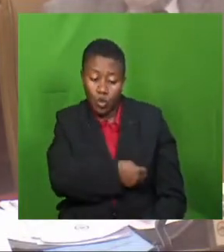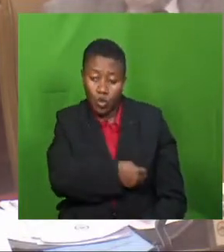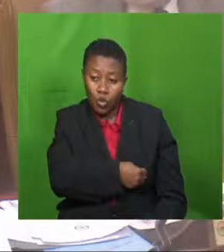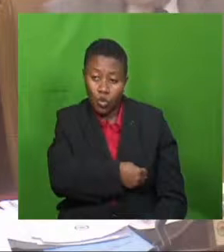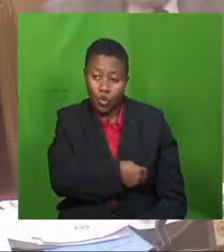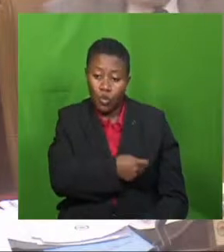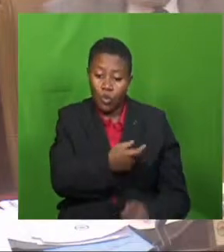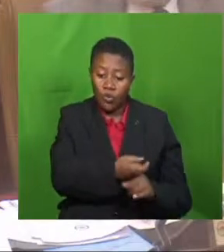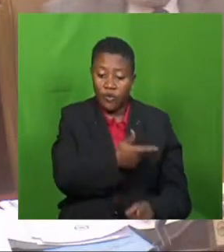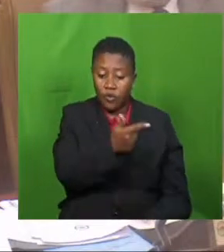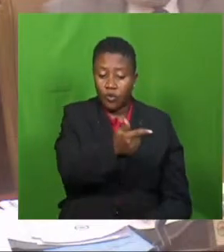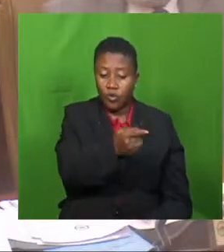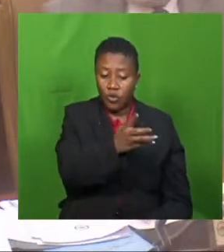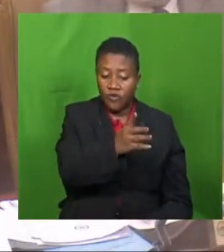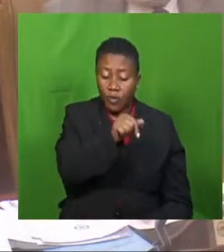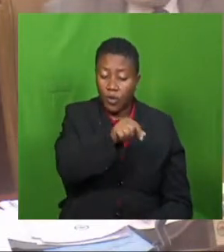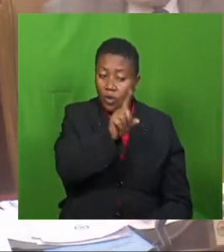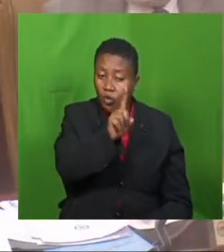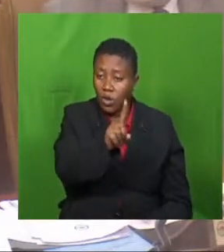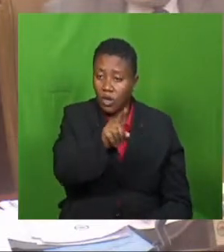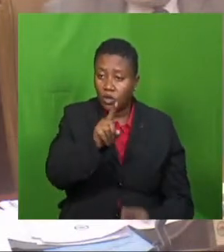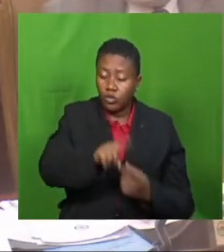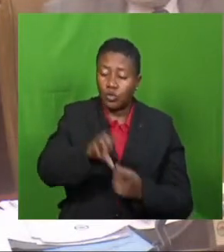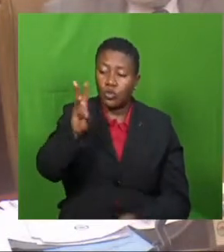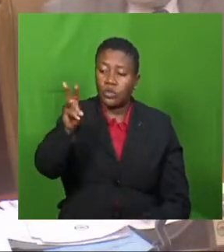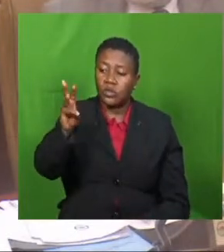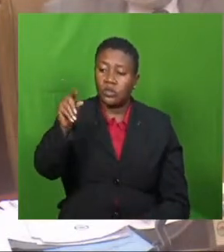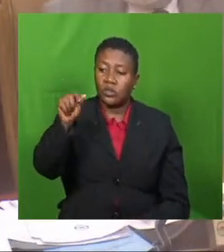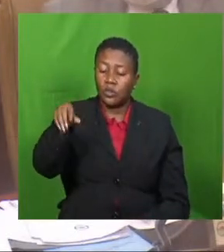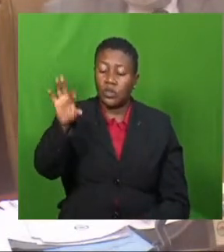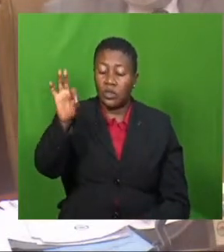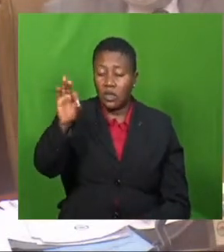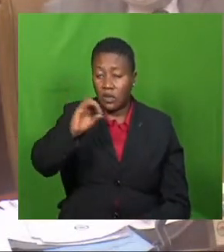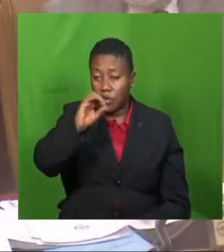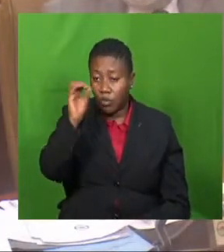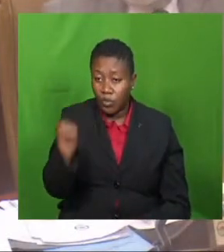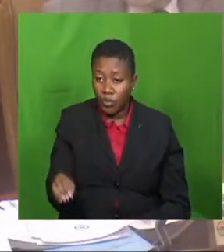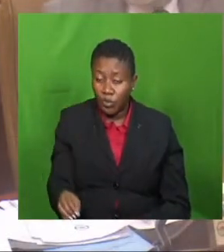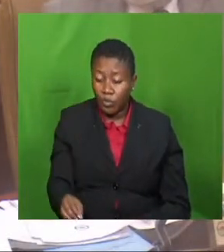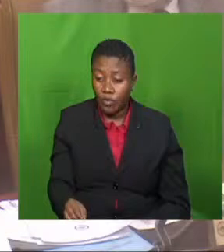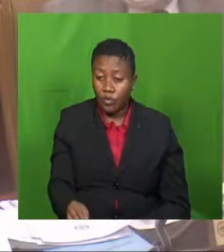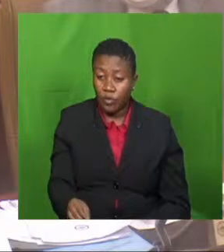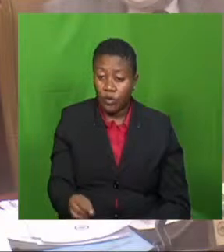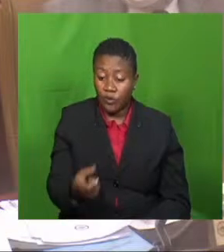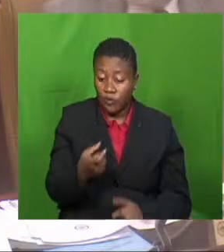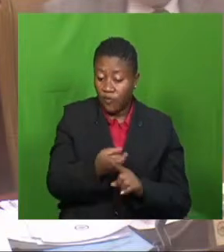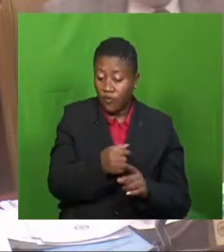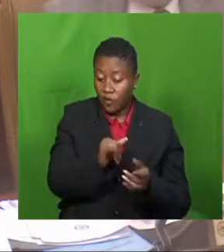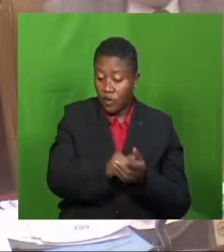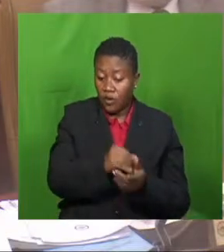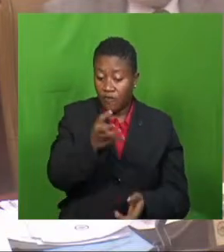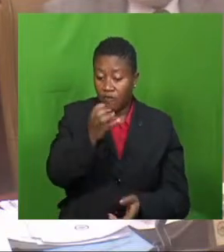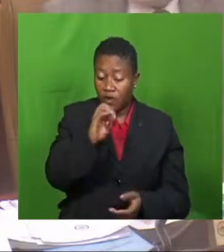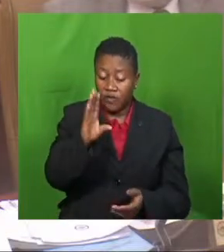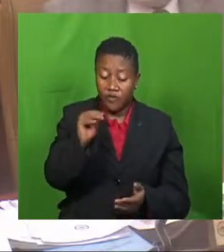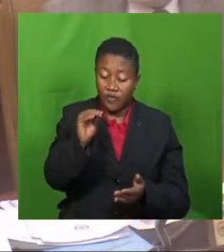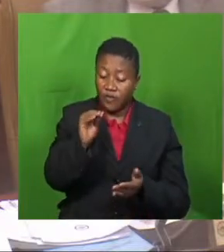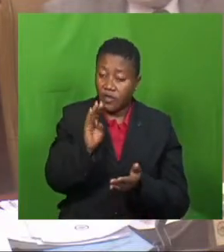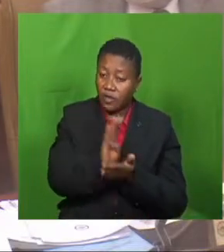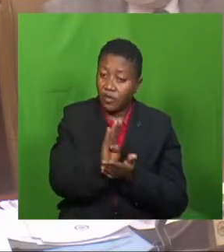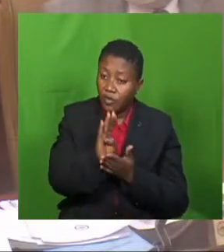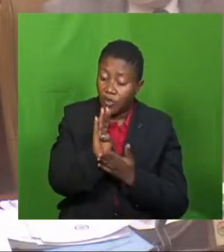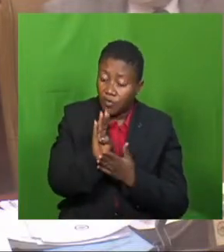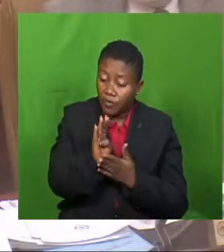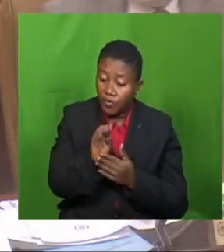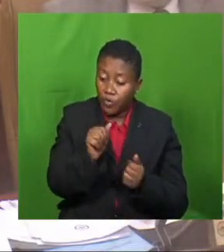from 24.1% to 16.9%. Of the 450 billion in